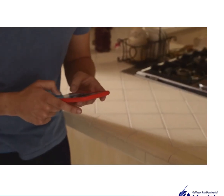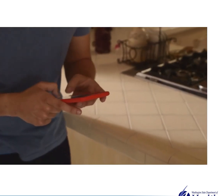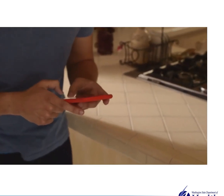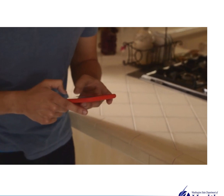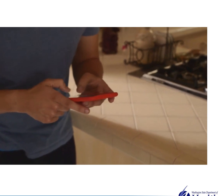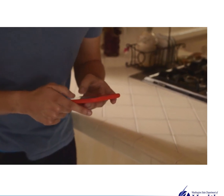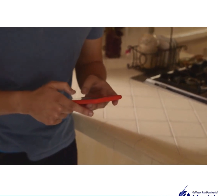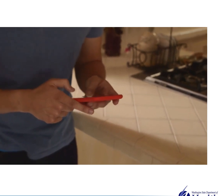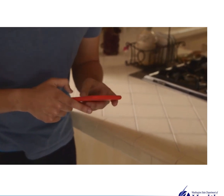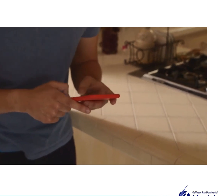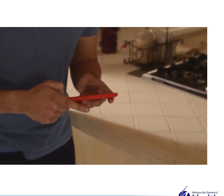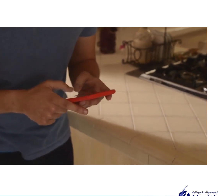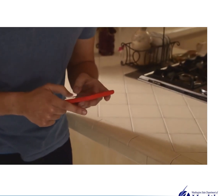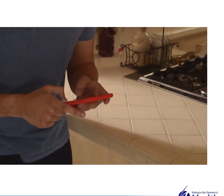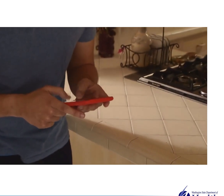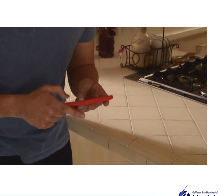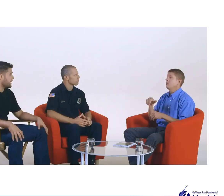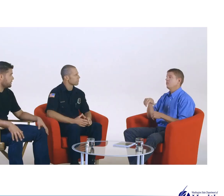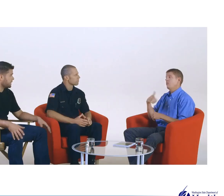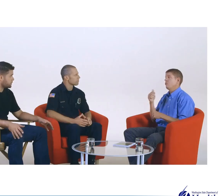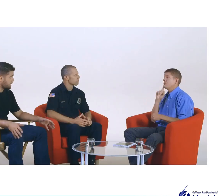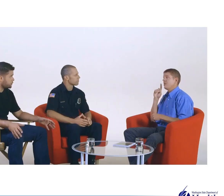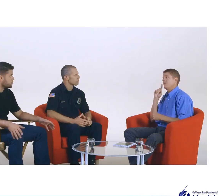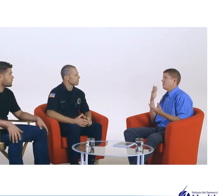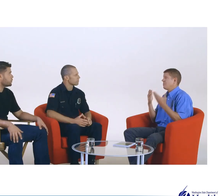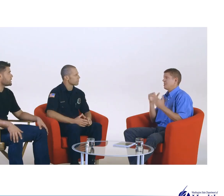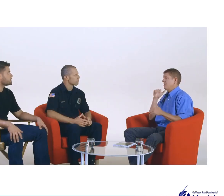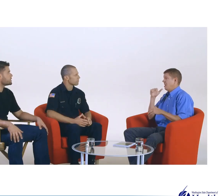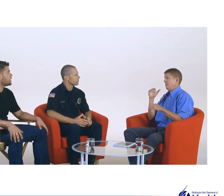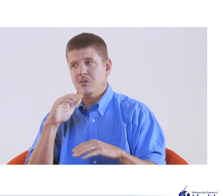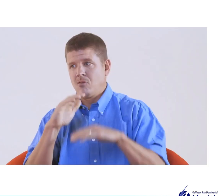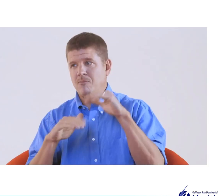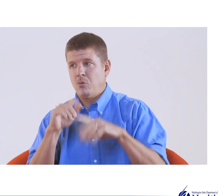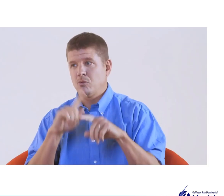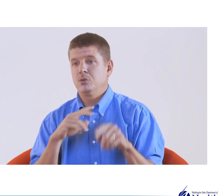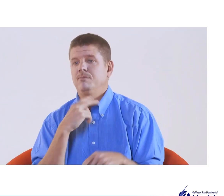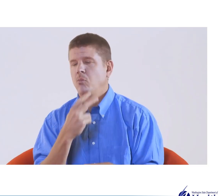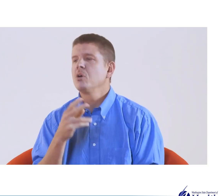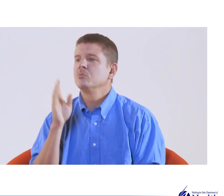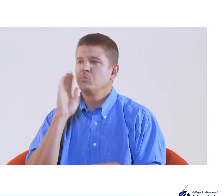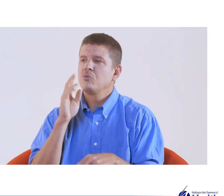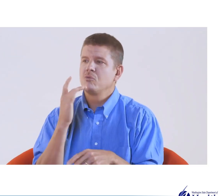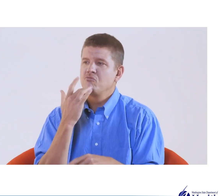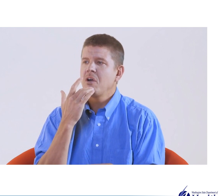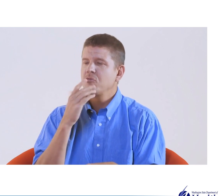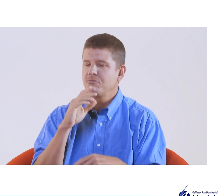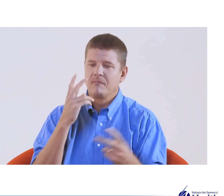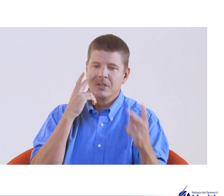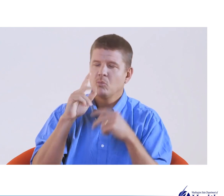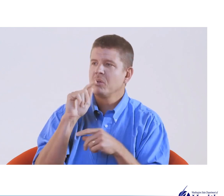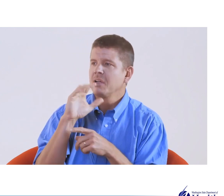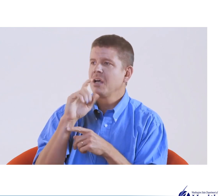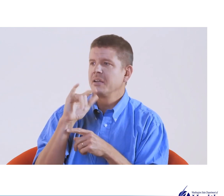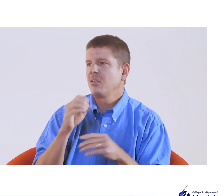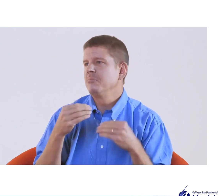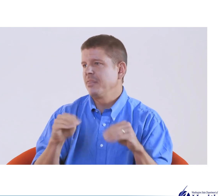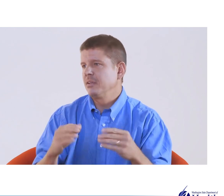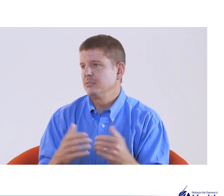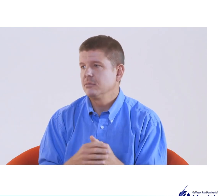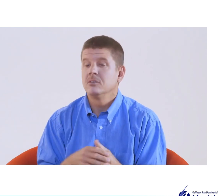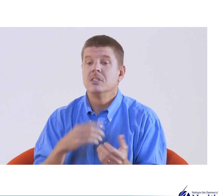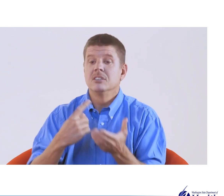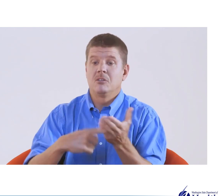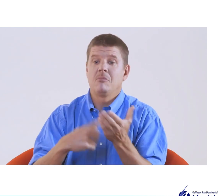Some deaf people feel comfortable speaking and might try and use their voice. Other deaf might not use their voice, and they would rather use